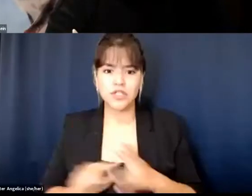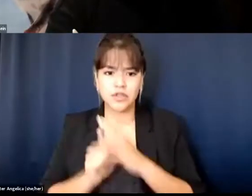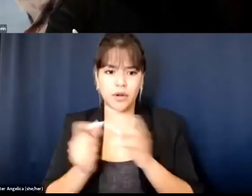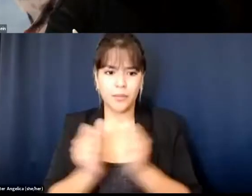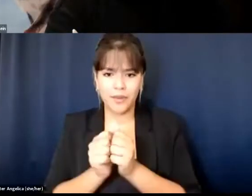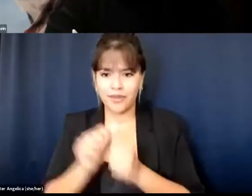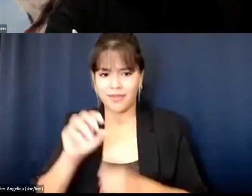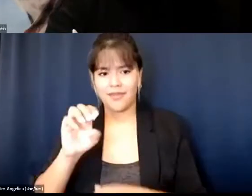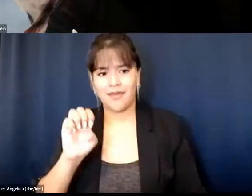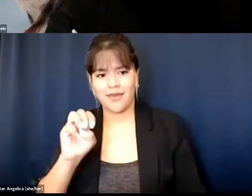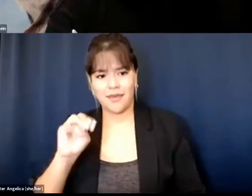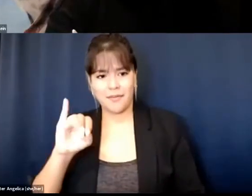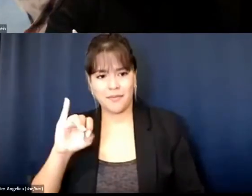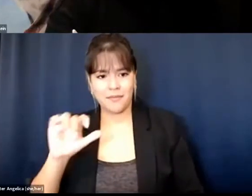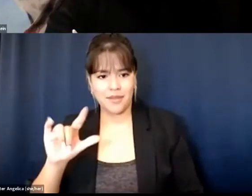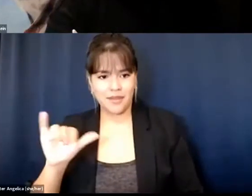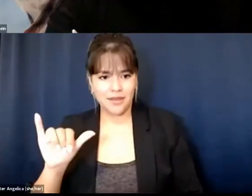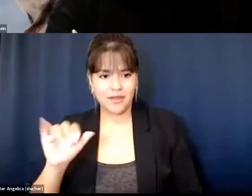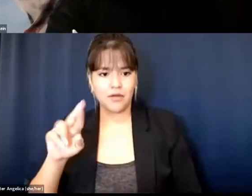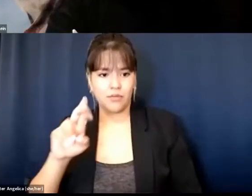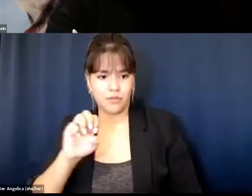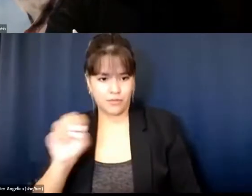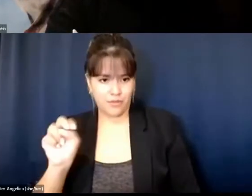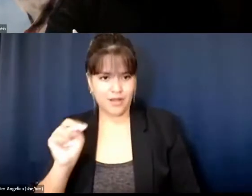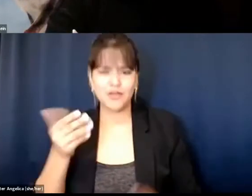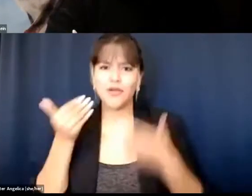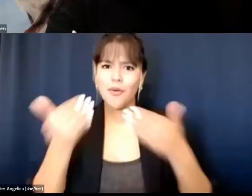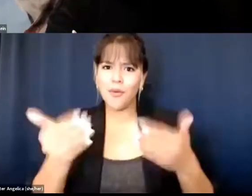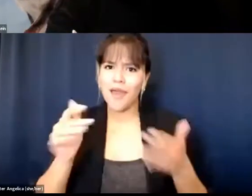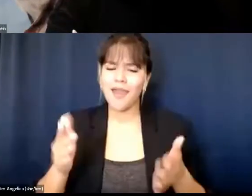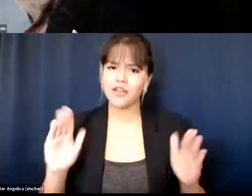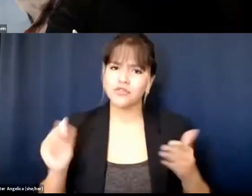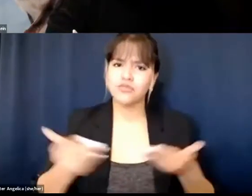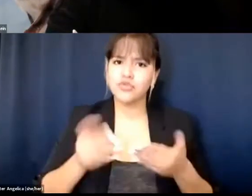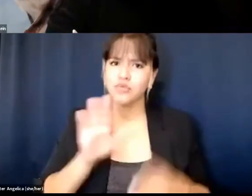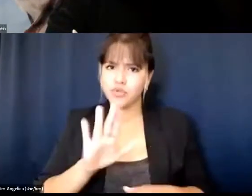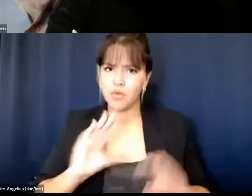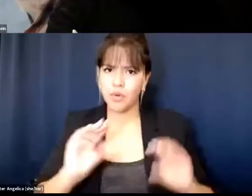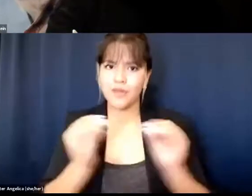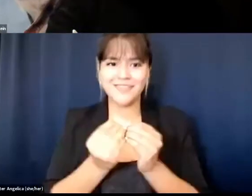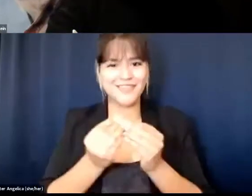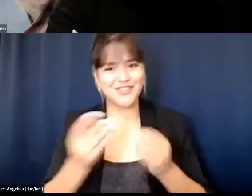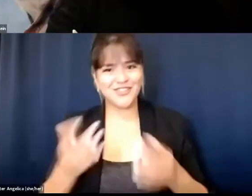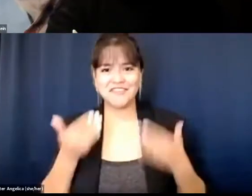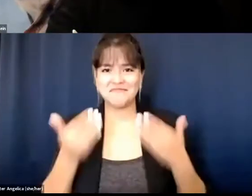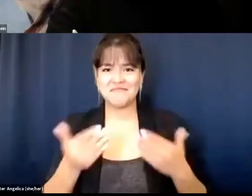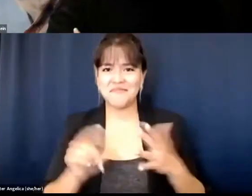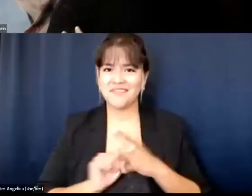Emily, please just give a quick introduction of your organization and go ahead and share your screen and start the presentation.